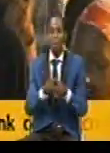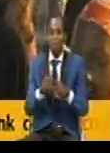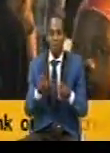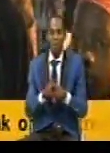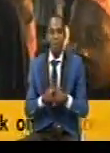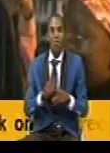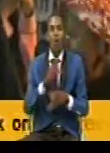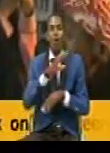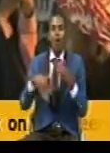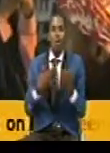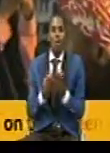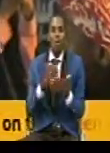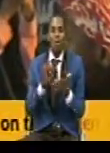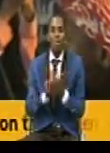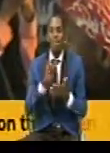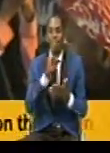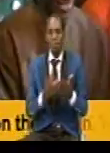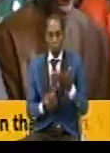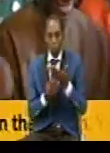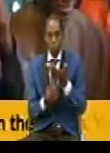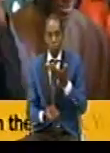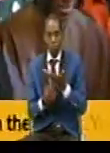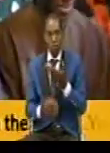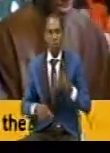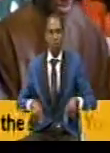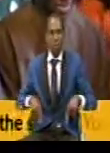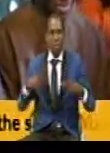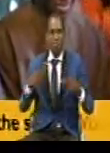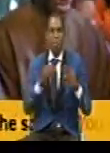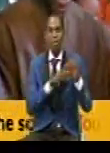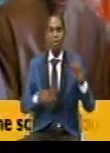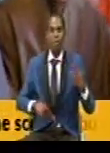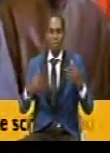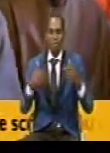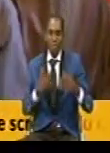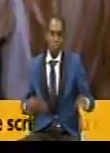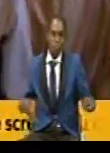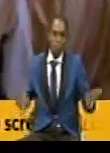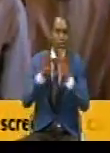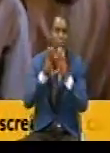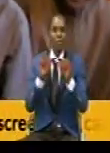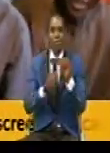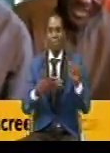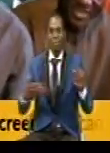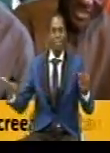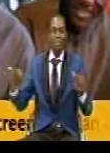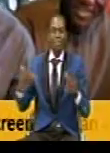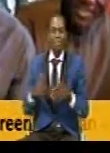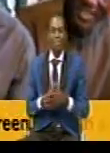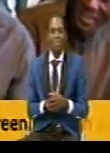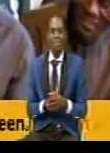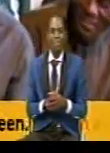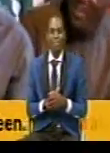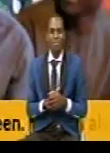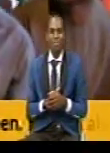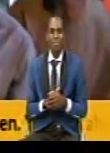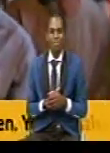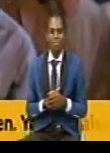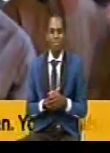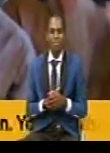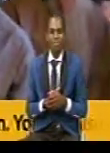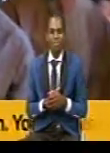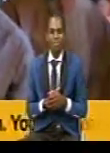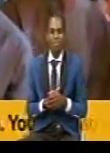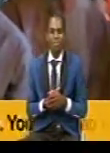Amen. Your own is there also. All that is leaking in your life, the Lord has sealed everything.